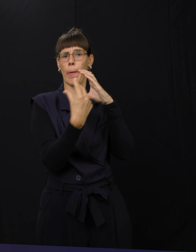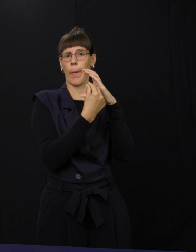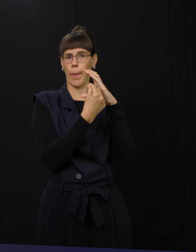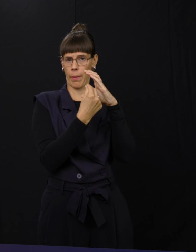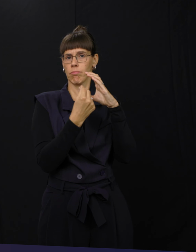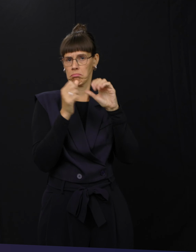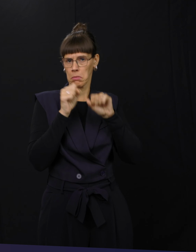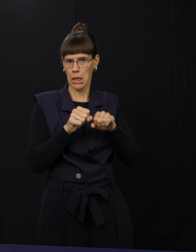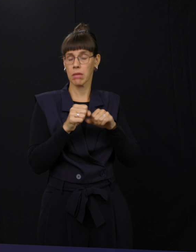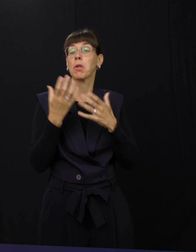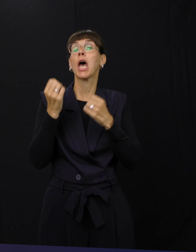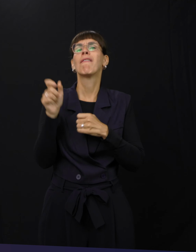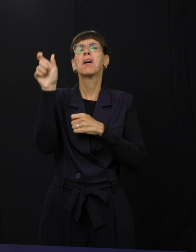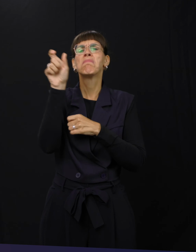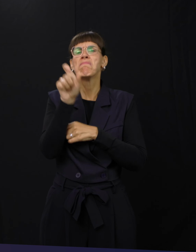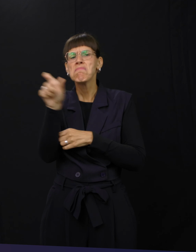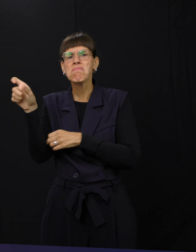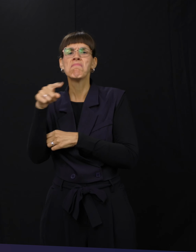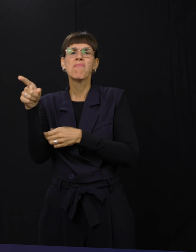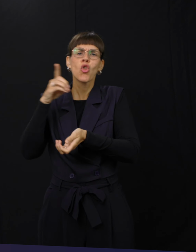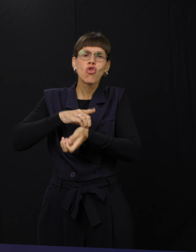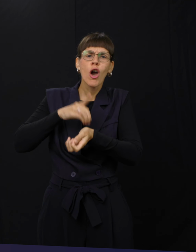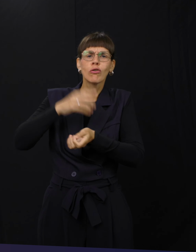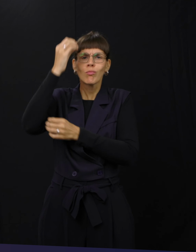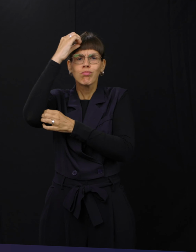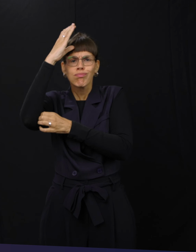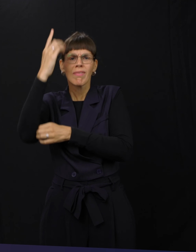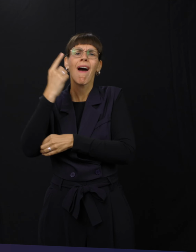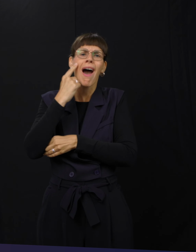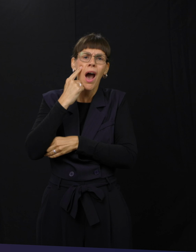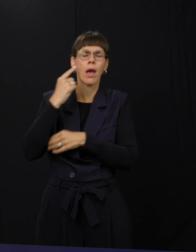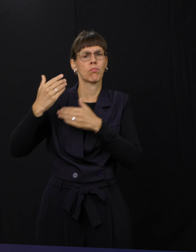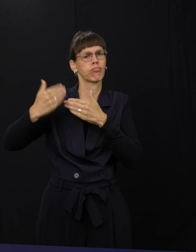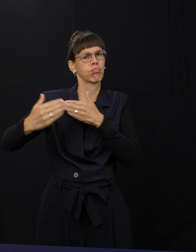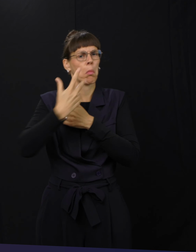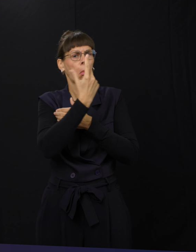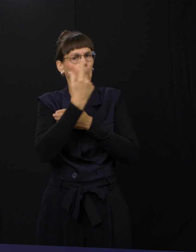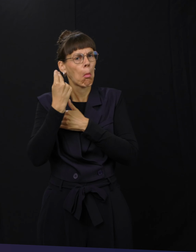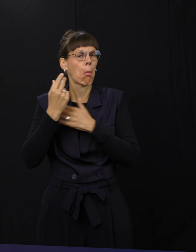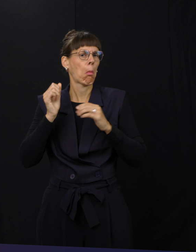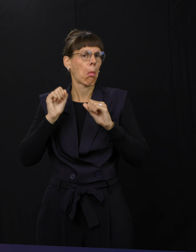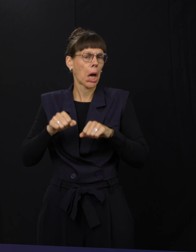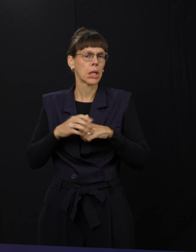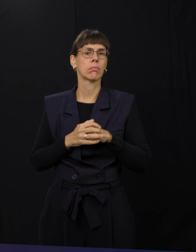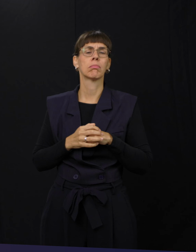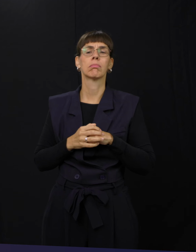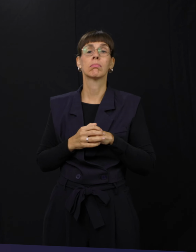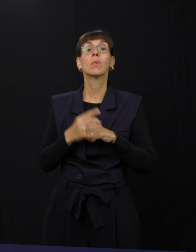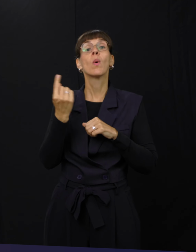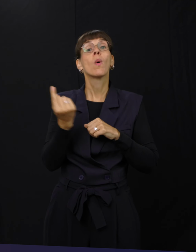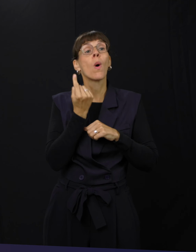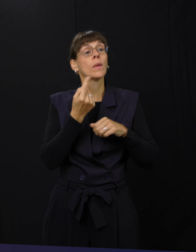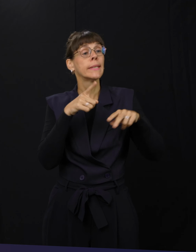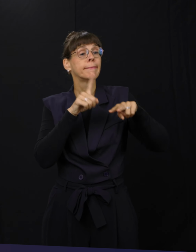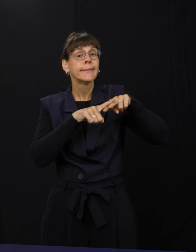And trained ophthalmologists do these type of injections on a regular basis. Right. Also not per se with these genetic